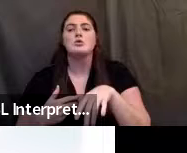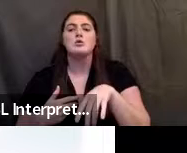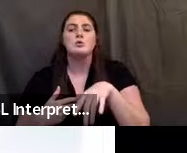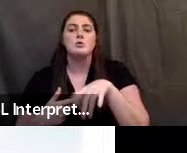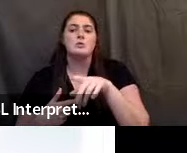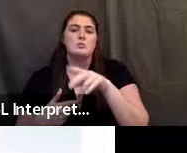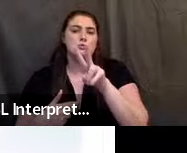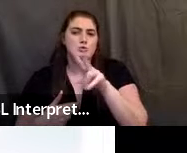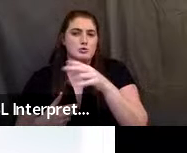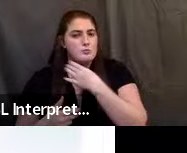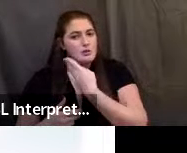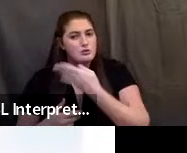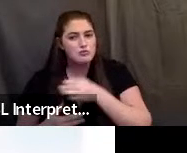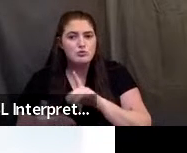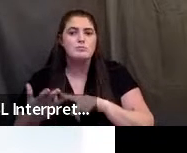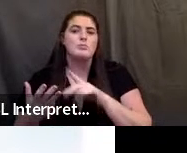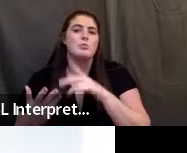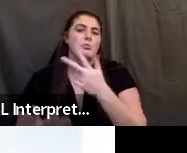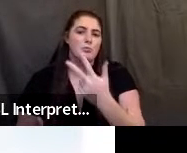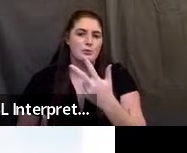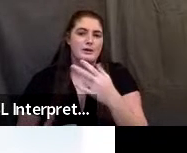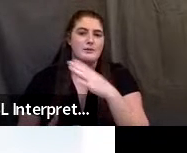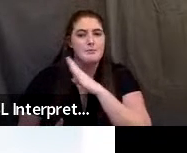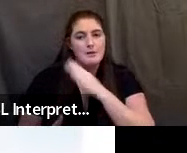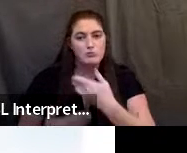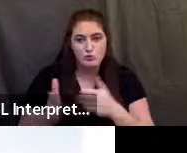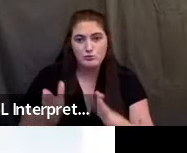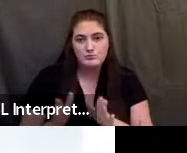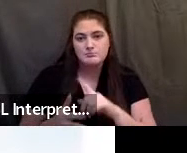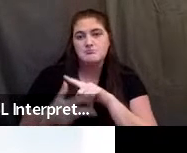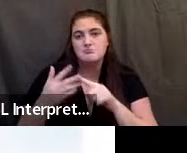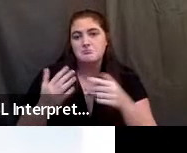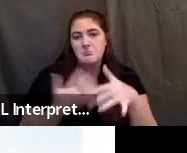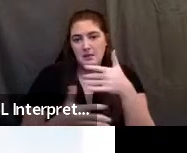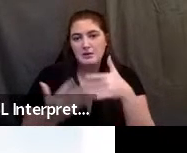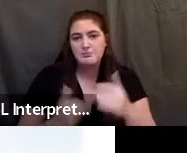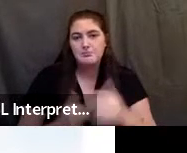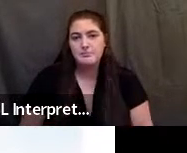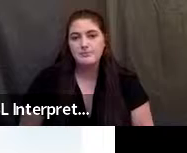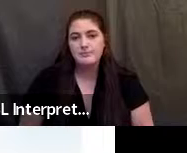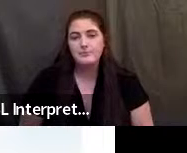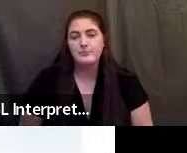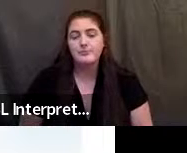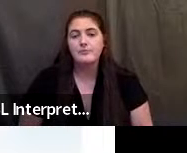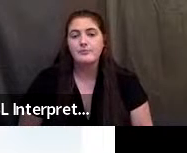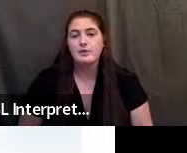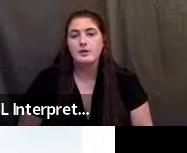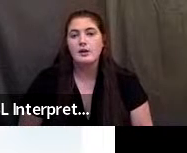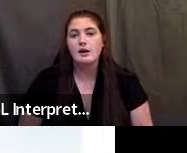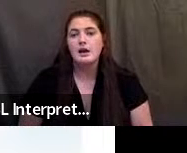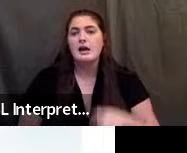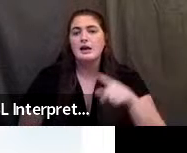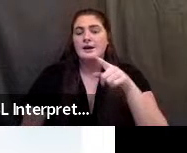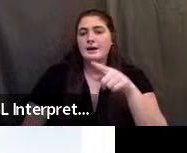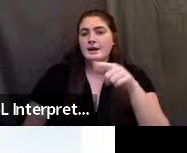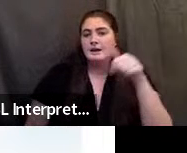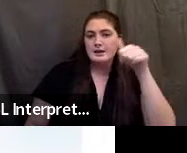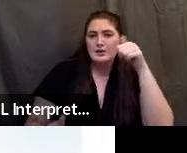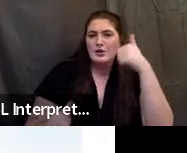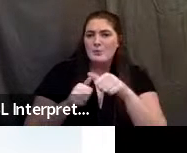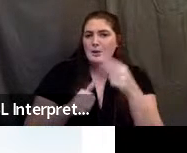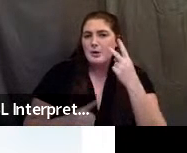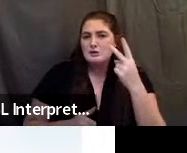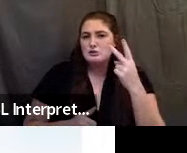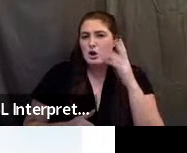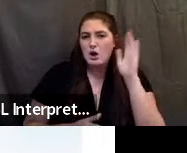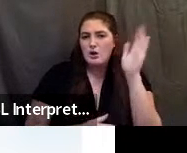2 bedrooms, right? Yes. Yeah. Thank you. Yeah, because I remember at the start of the presentation, you referred